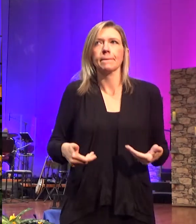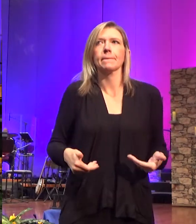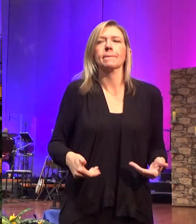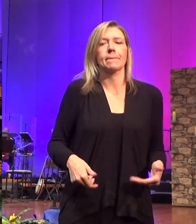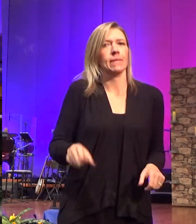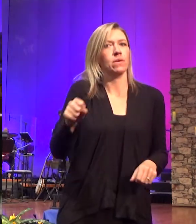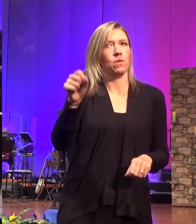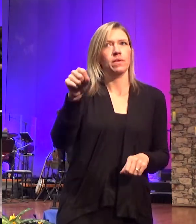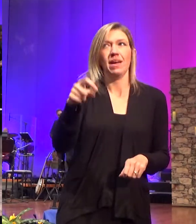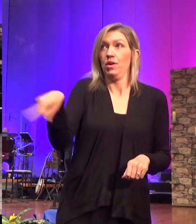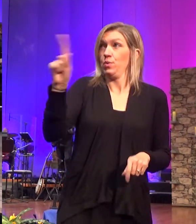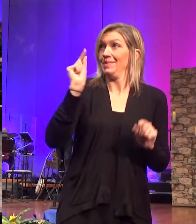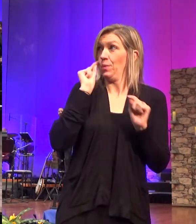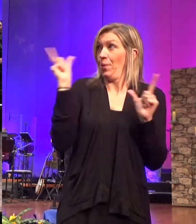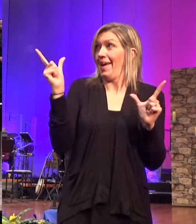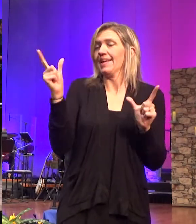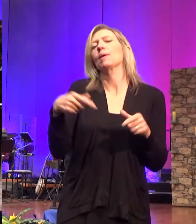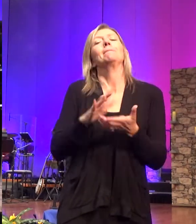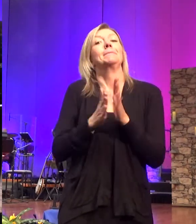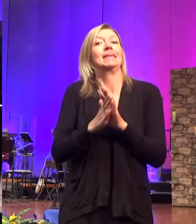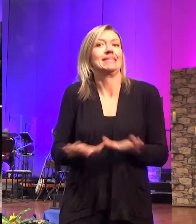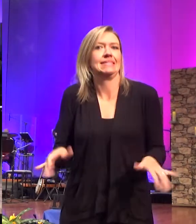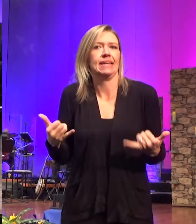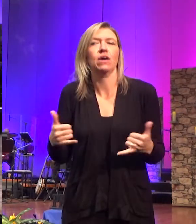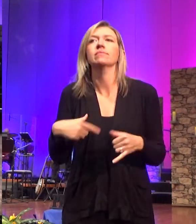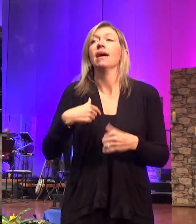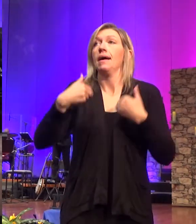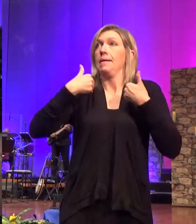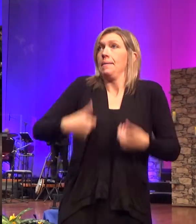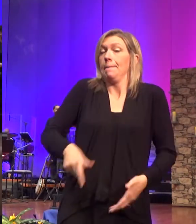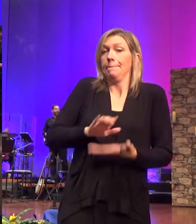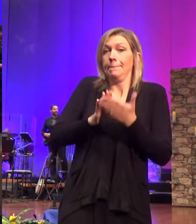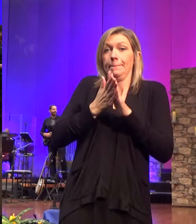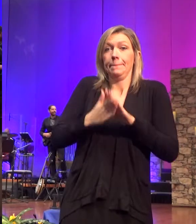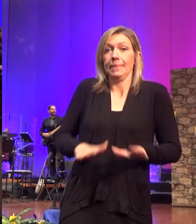Oh yeah, you guys are awake. Peace. I am peace.